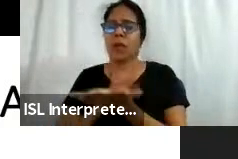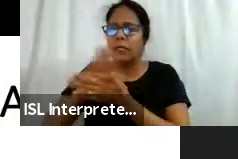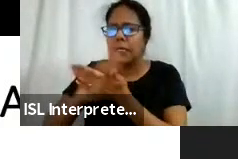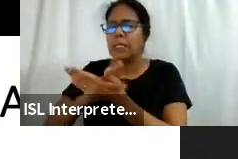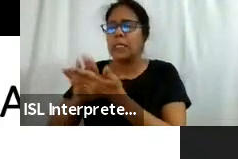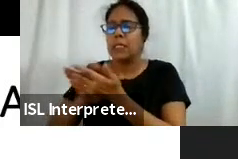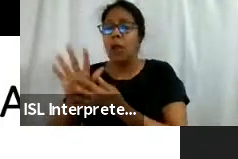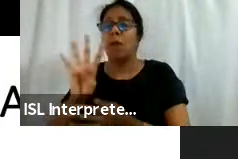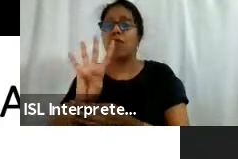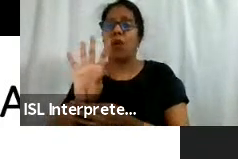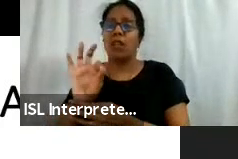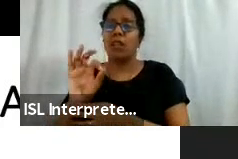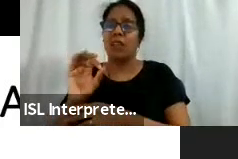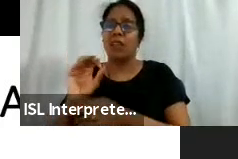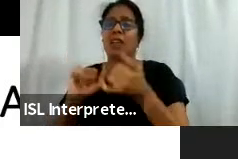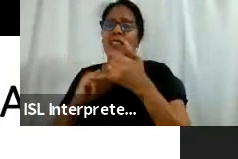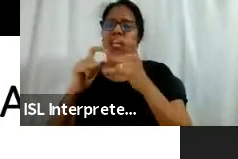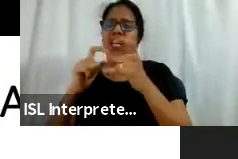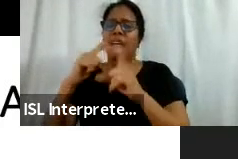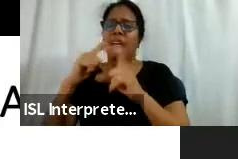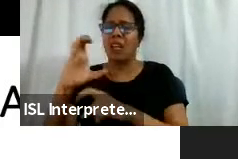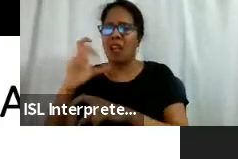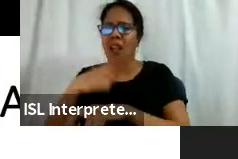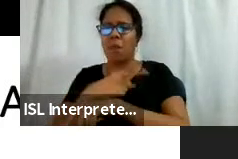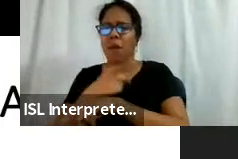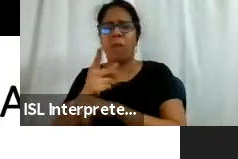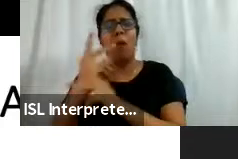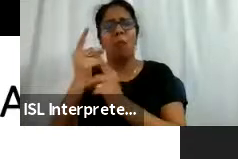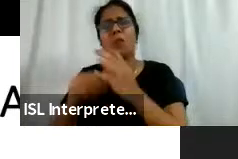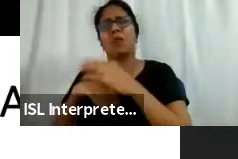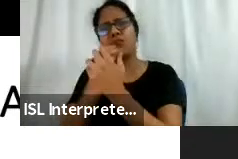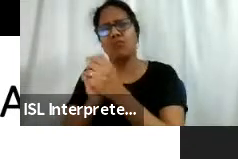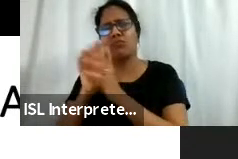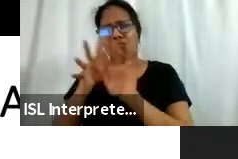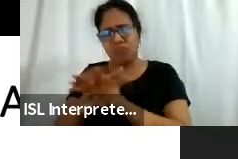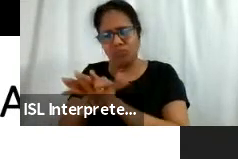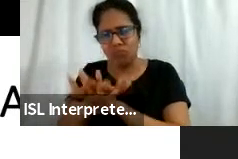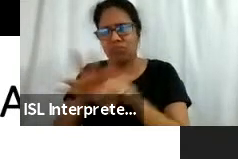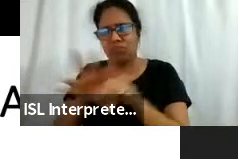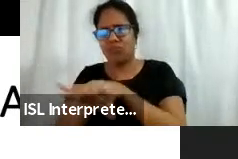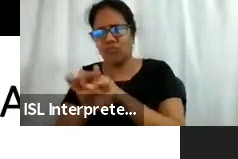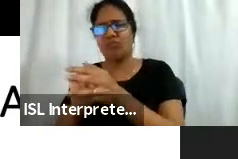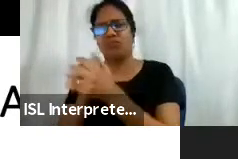water. Otherwise, alcohol-based sanitizers also you can use in between.